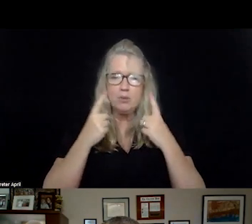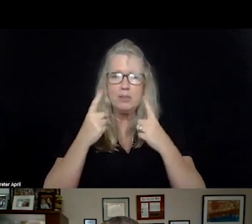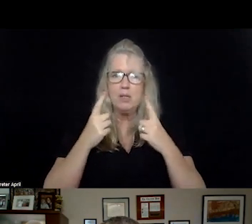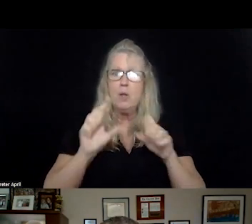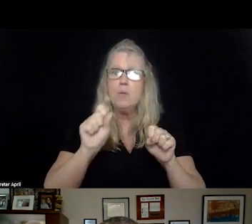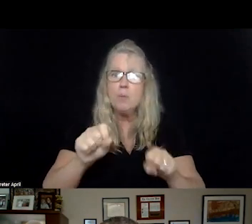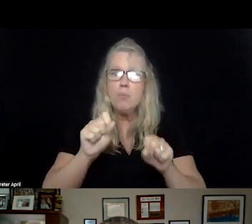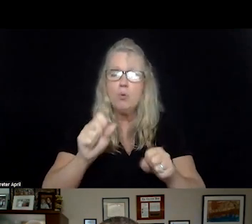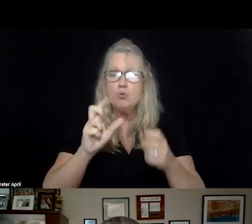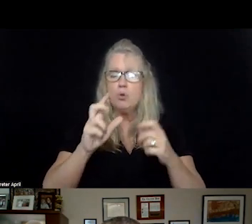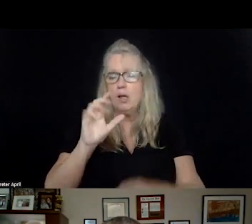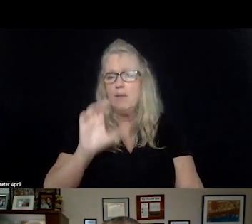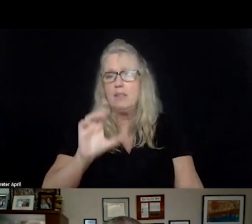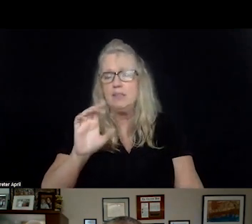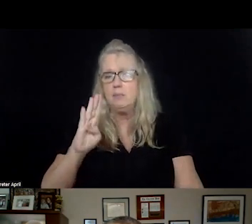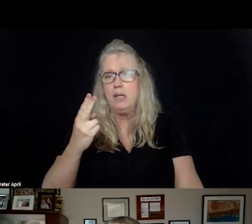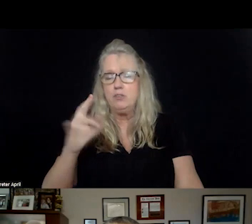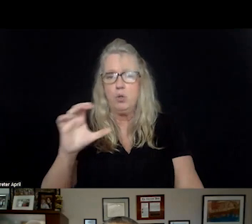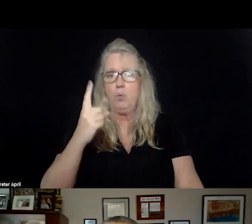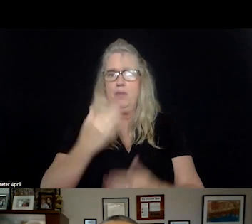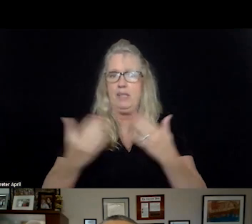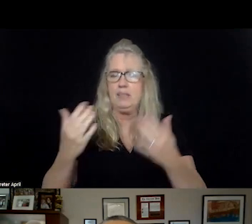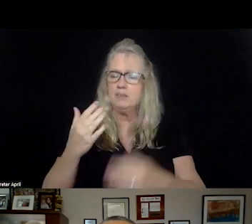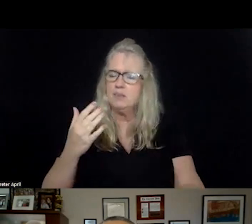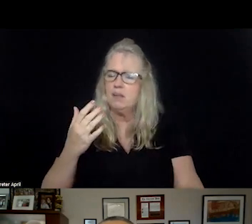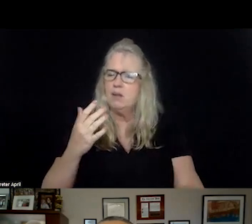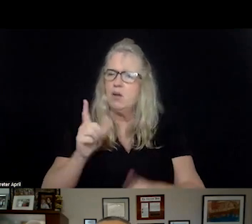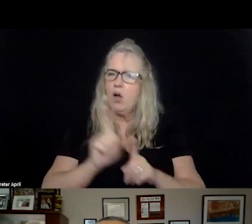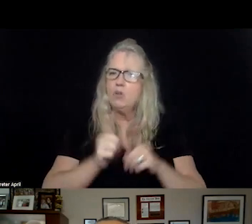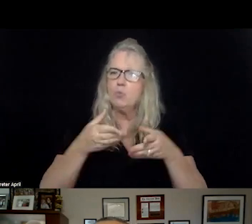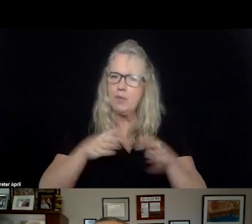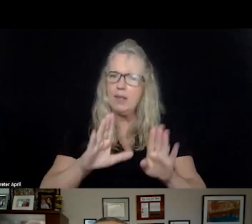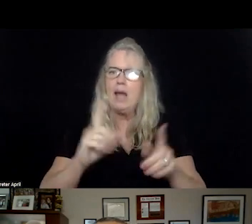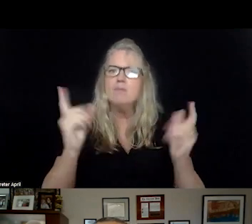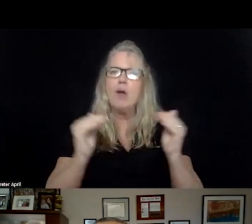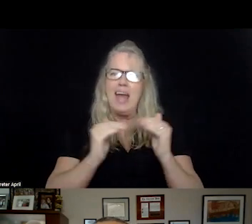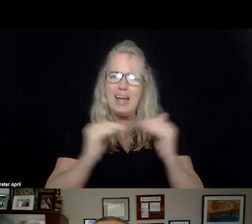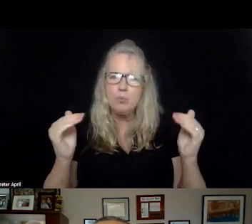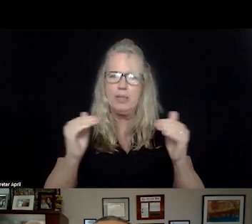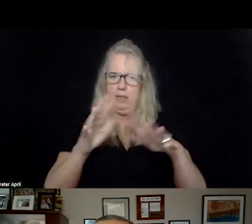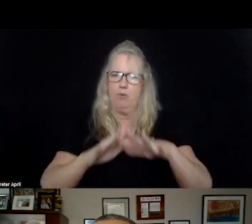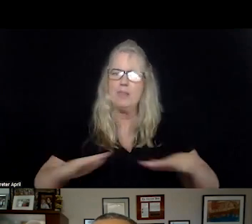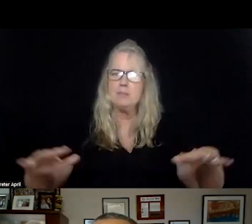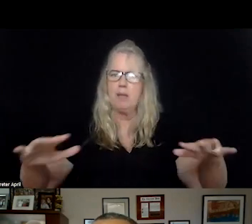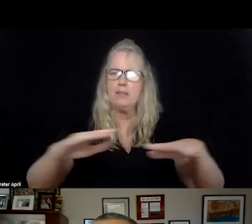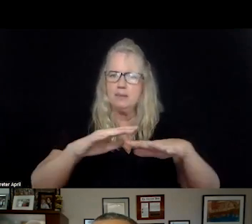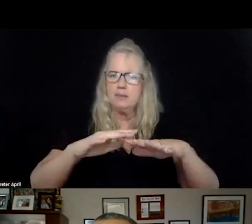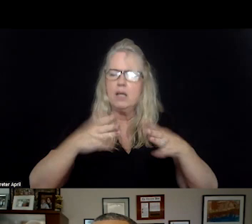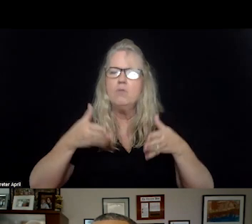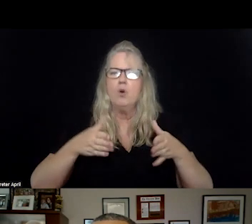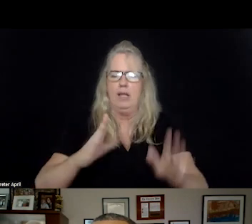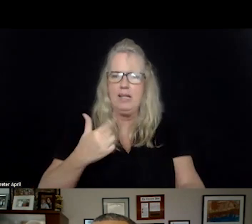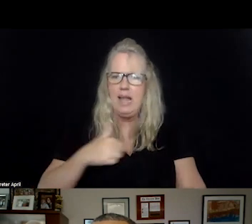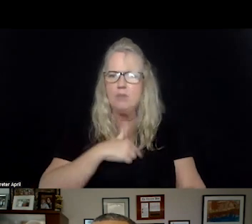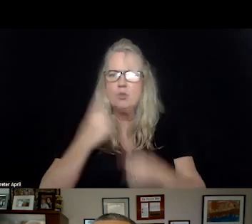potential for CCBHCs, I think one of the things that CCBHCs also allow us to do in that equity space is it allows us to really